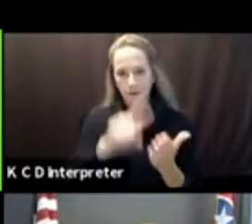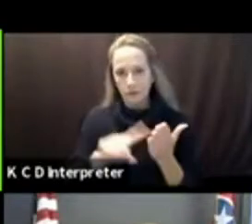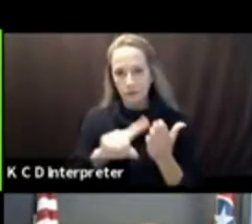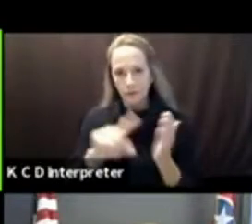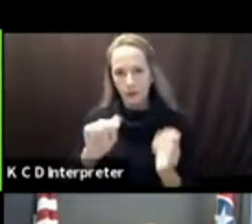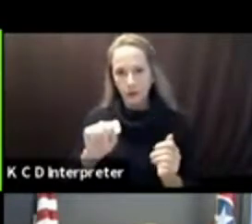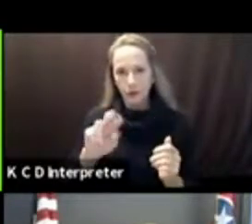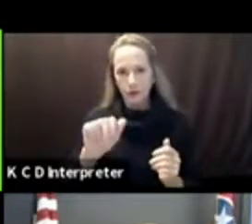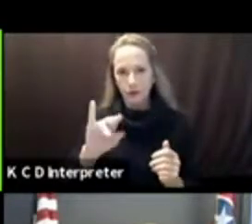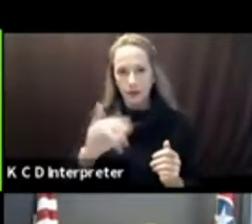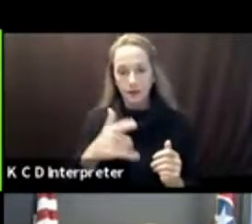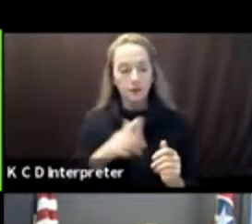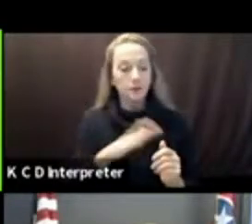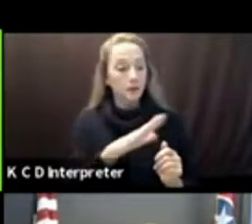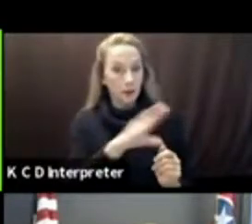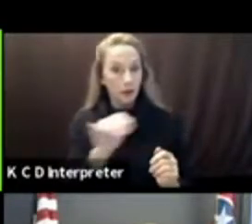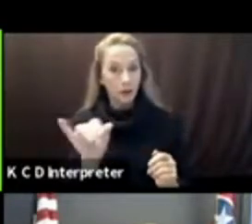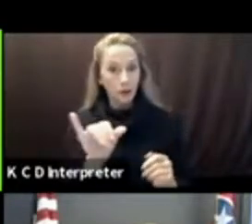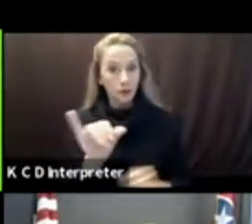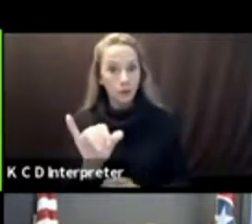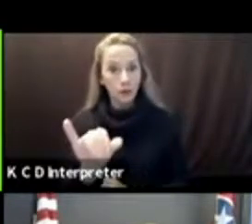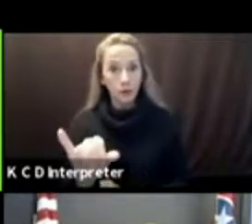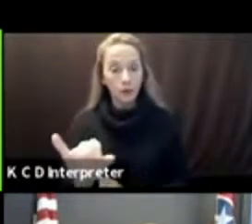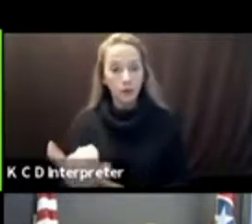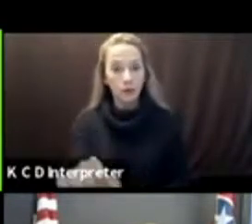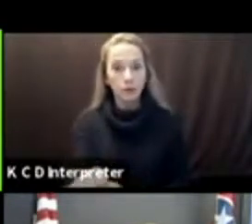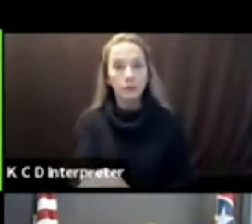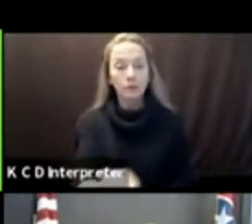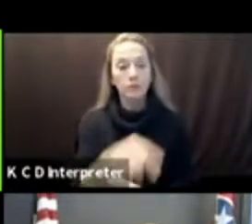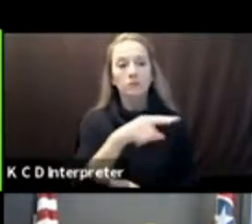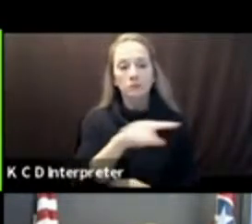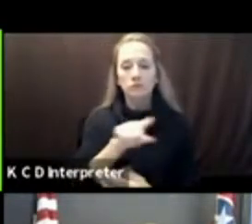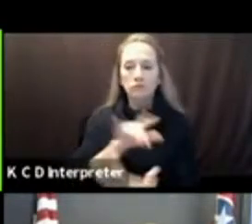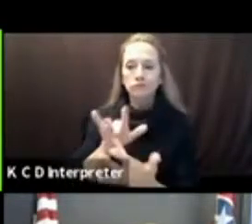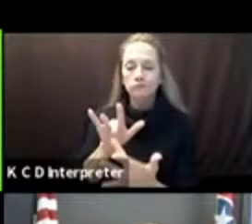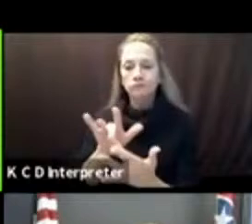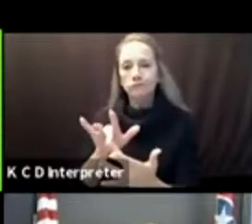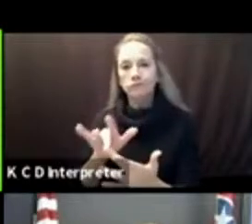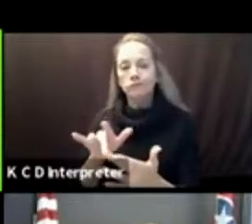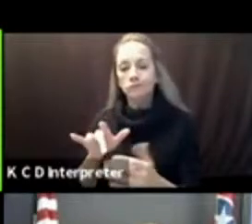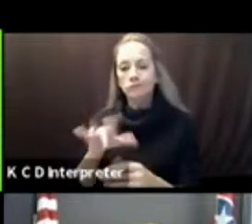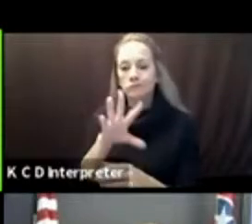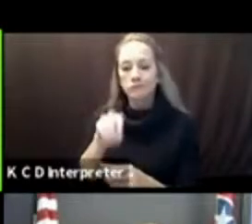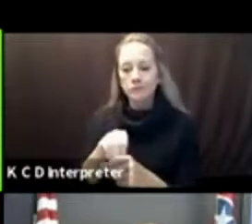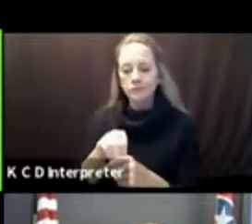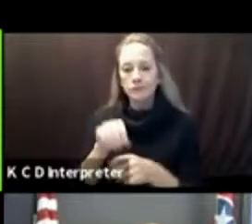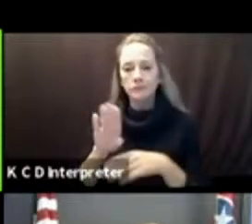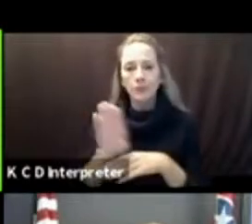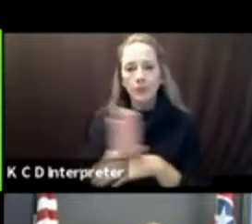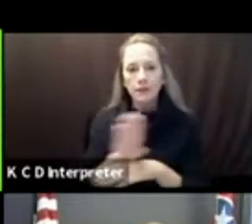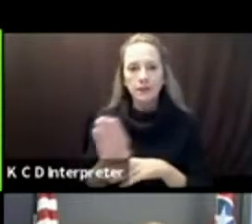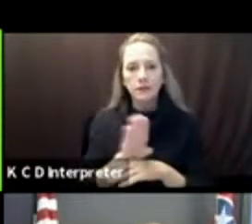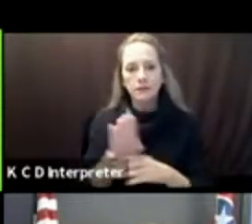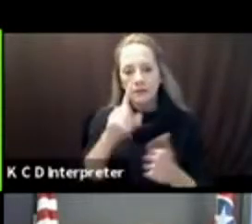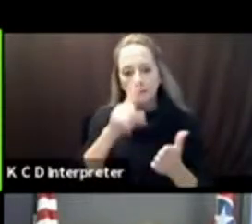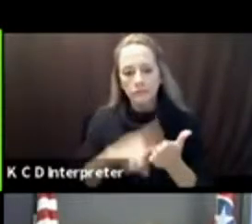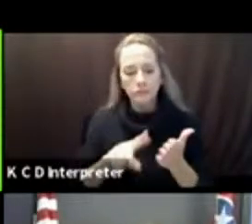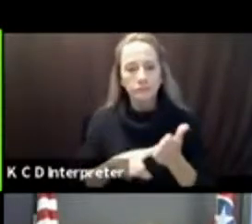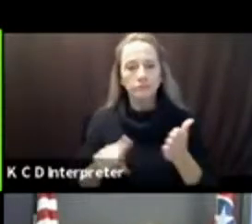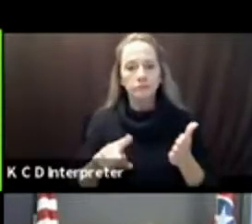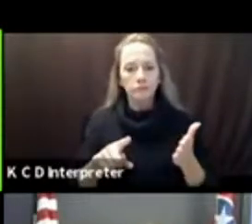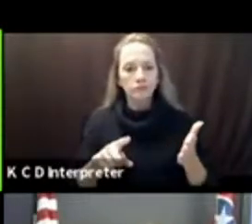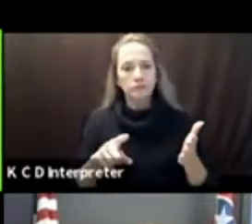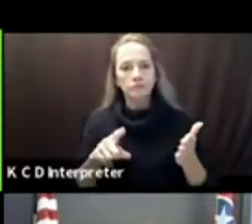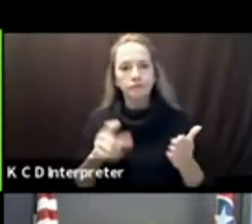also asking businesses to work with their employees to reduce risk within their business. And, you know, when